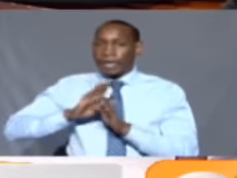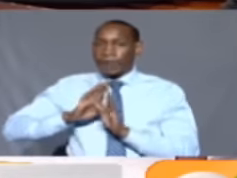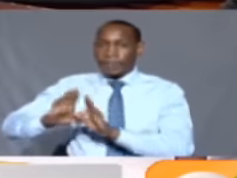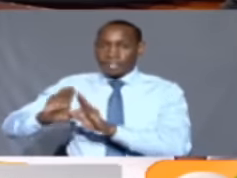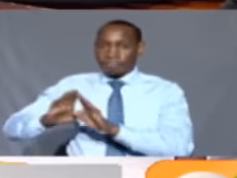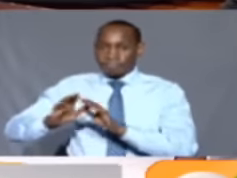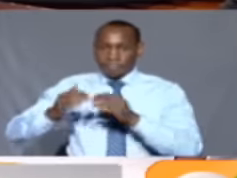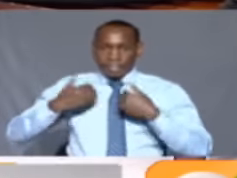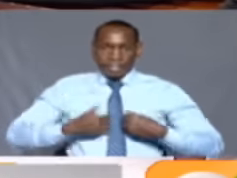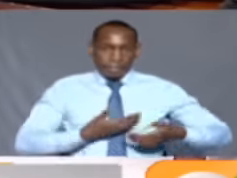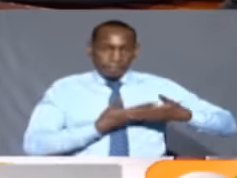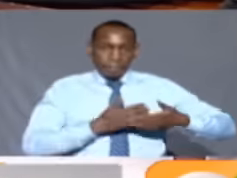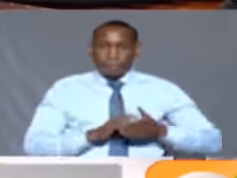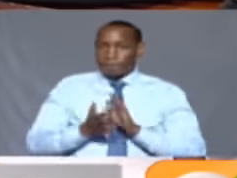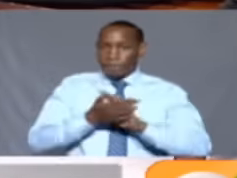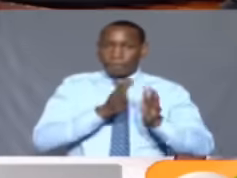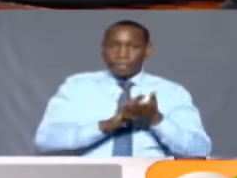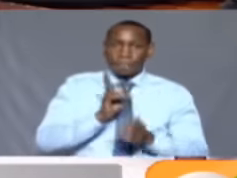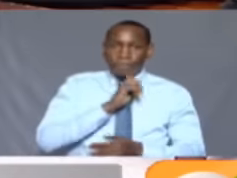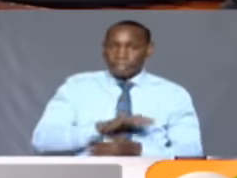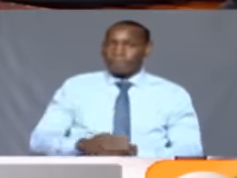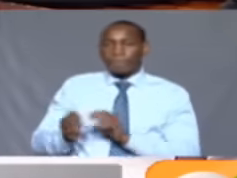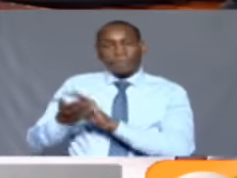You forgive him? Yeah, I forgive him.